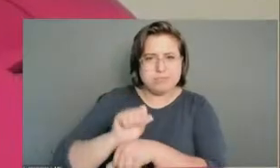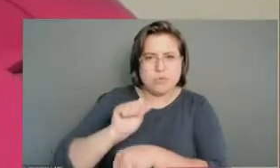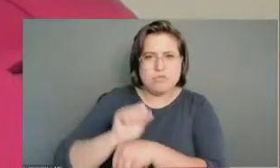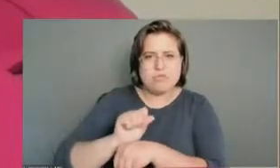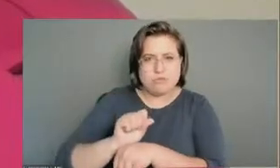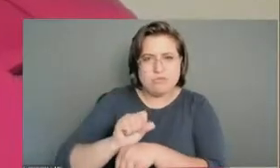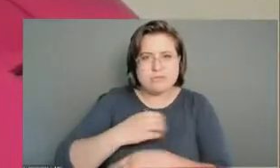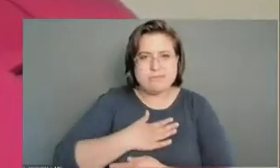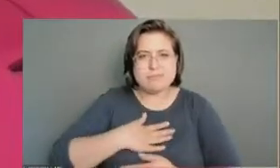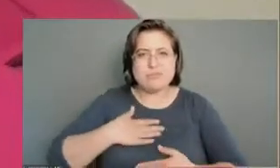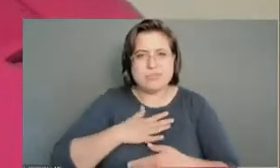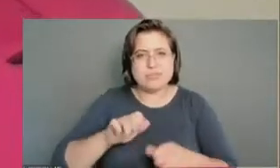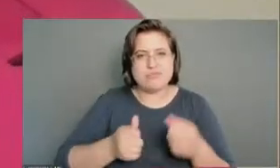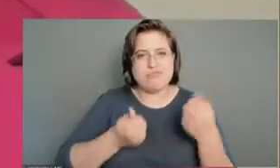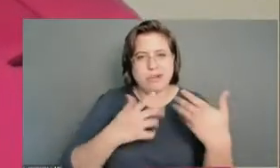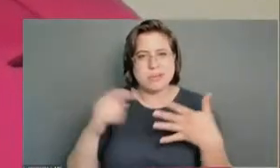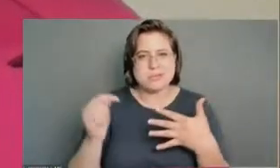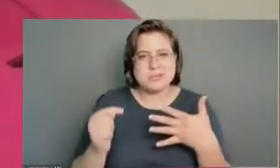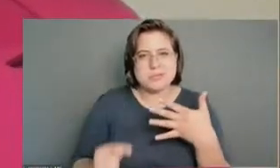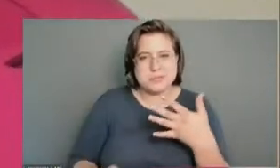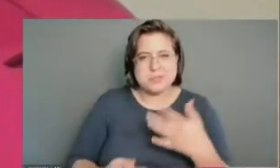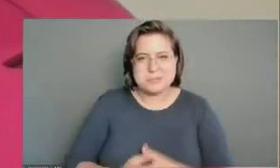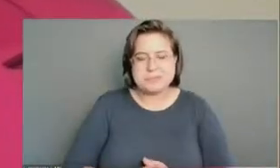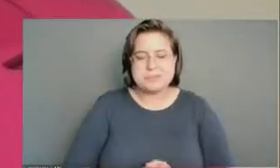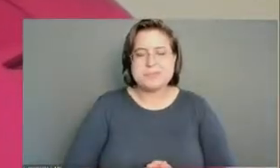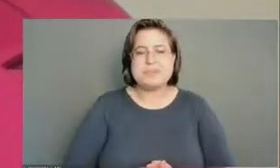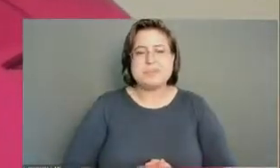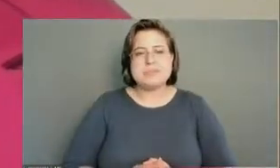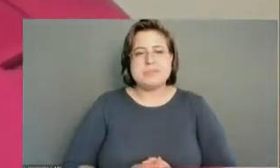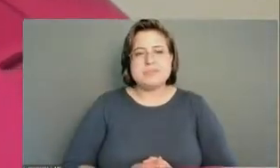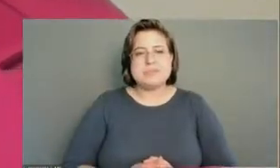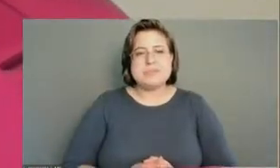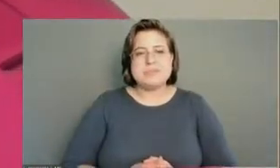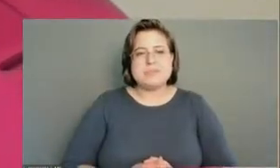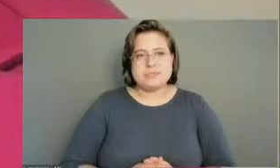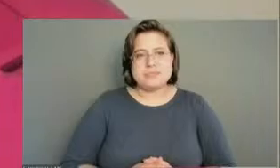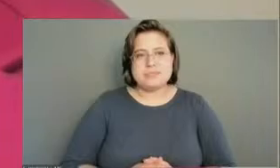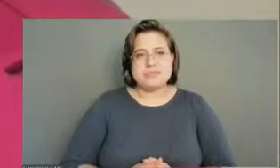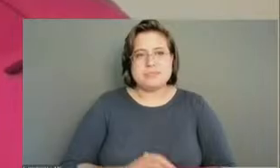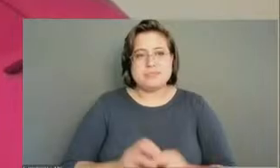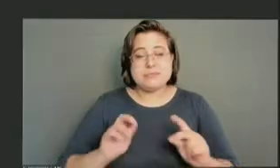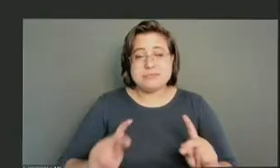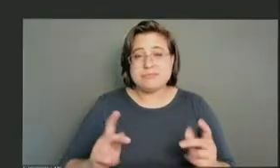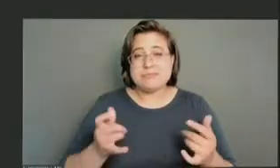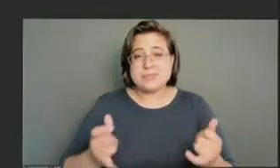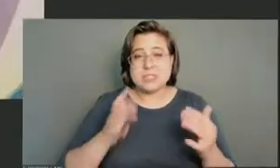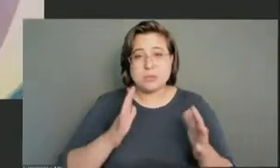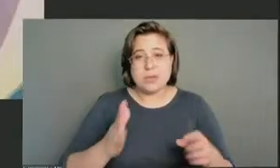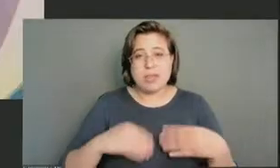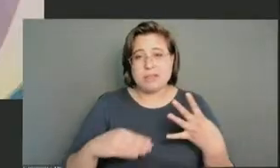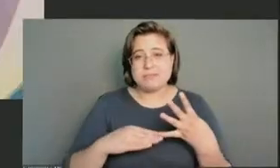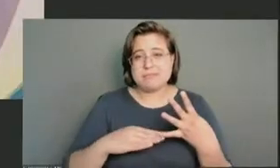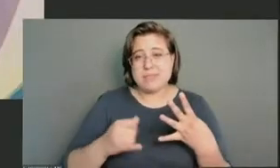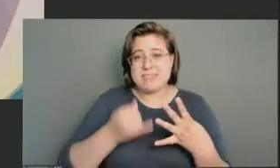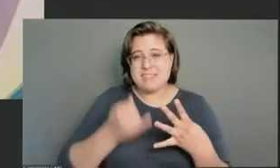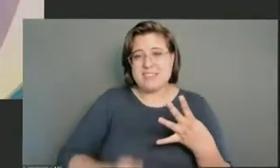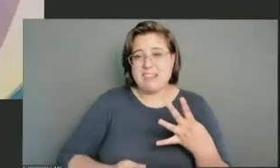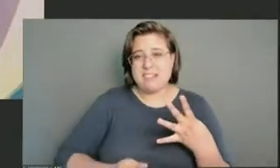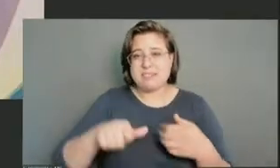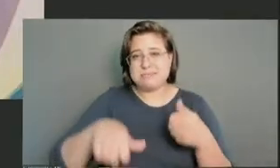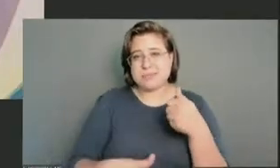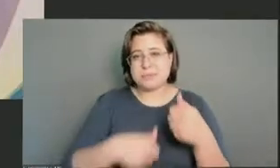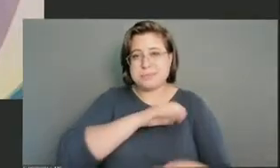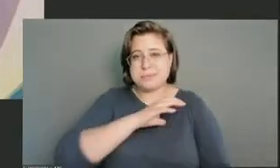your recommendations. With that, I will move forward to introduce our last